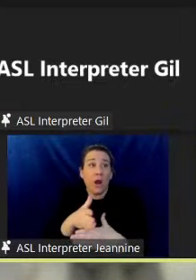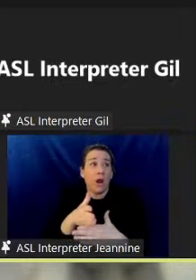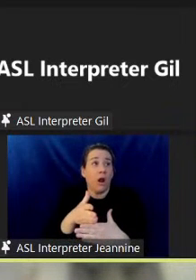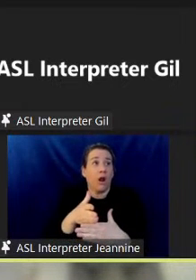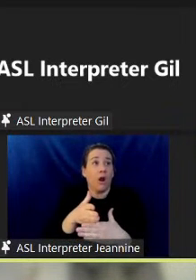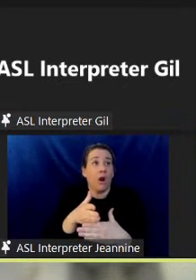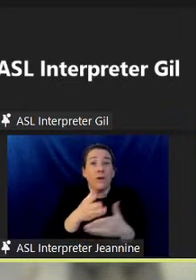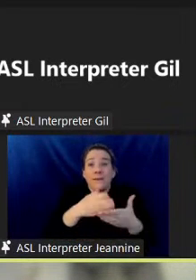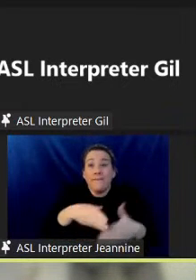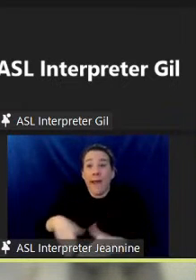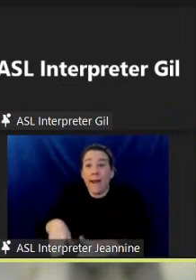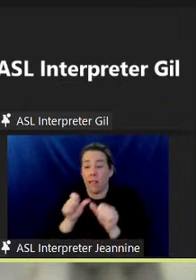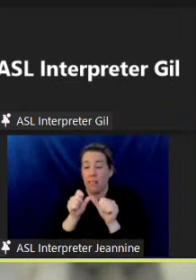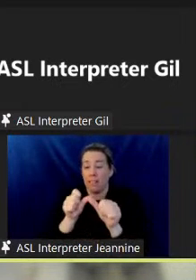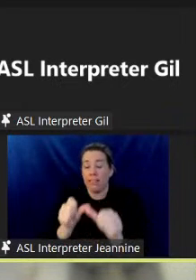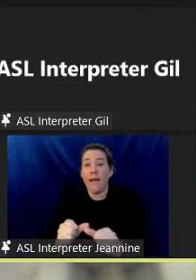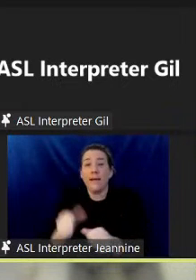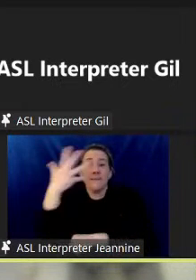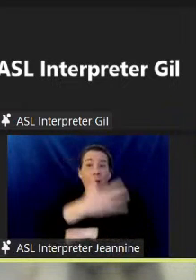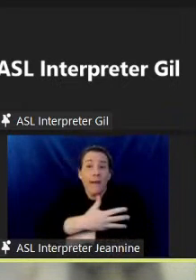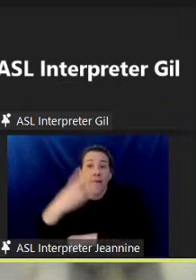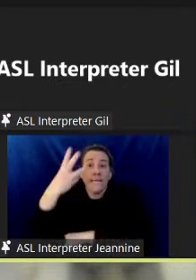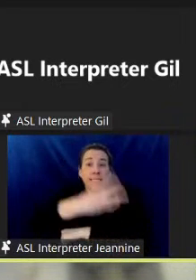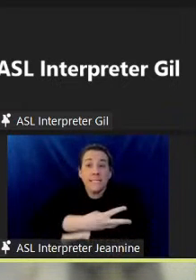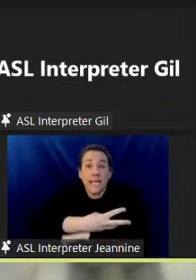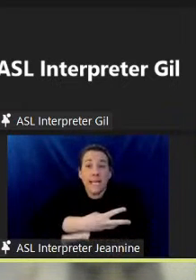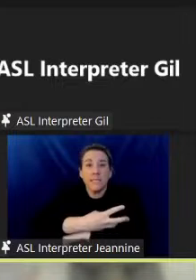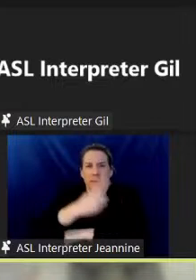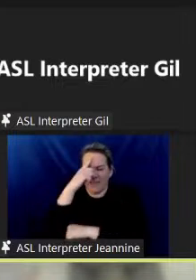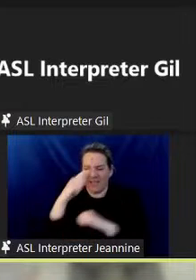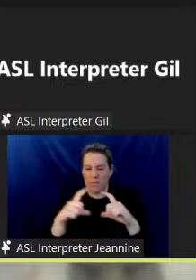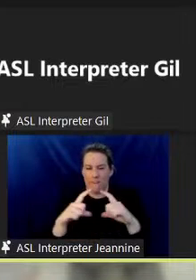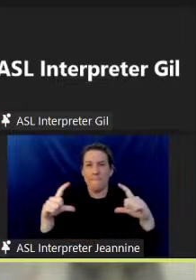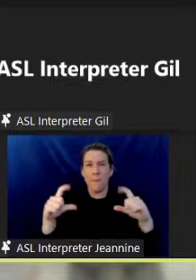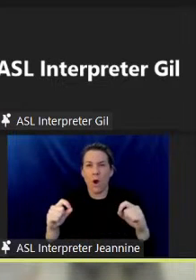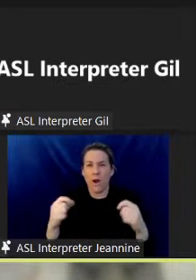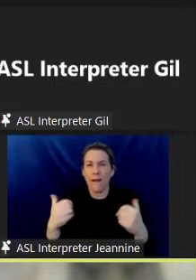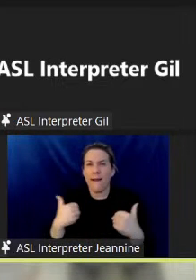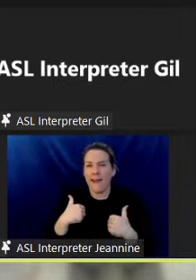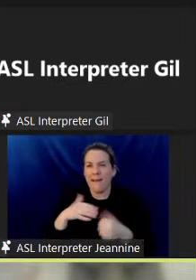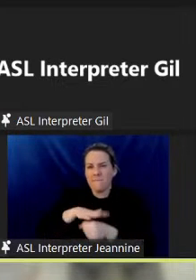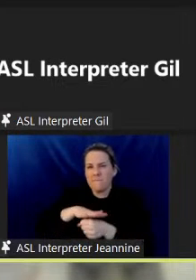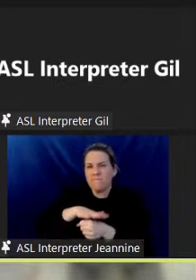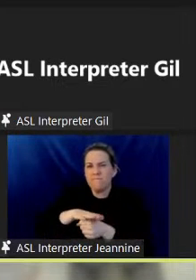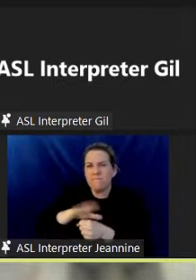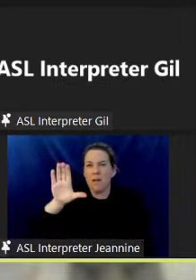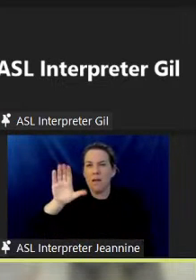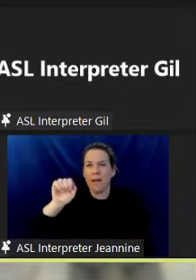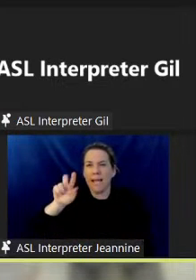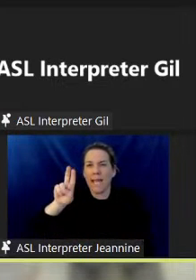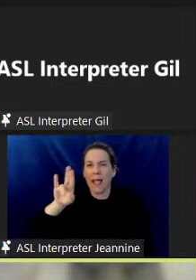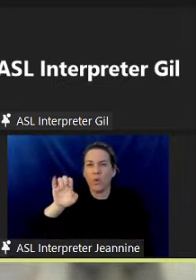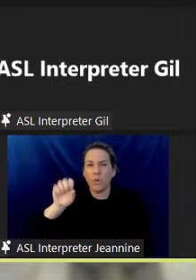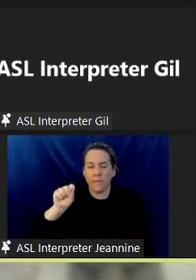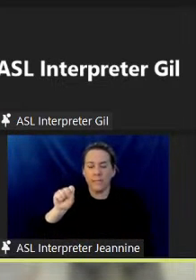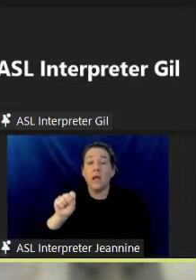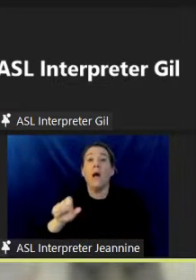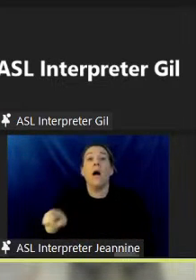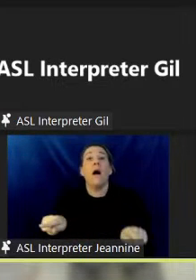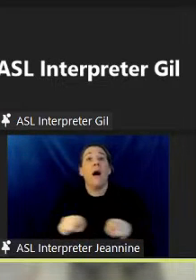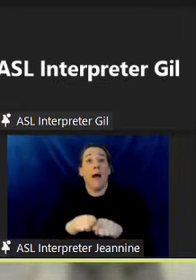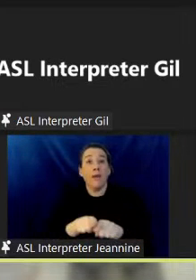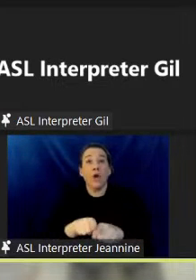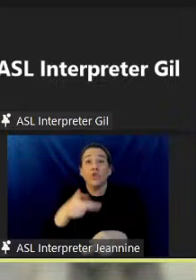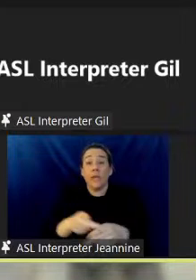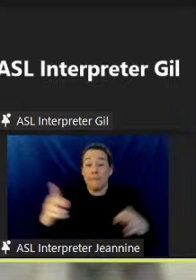on it because of the number of calories in those bars. I also carry a whole case of water, which I cycle through. I'll drink it as I